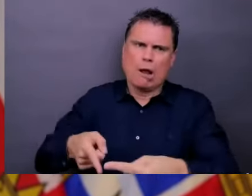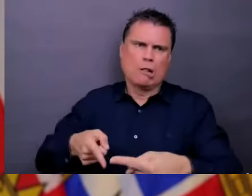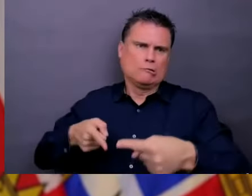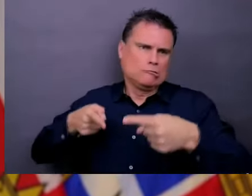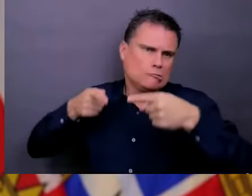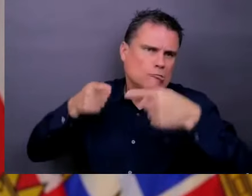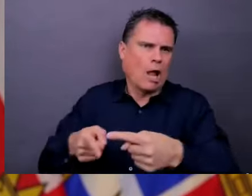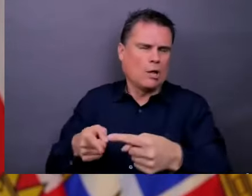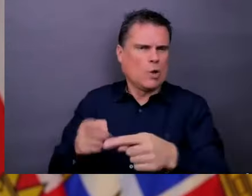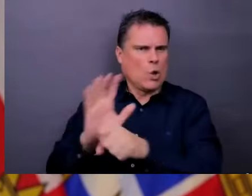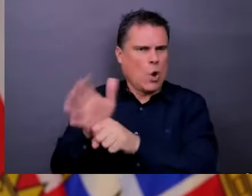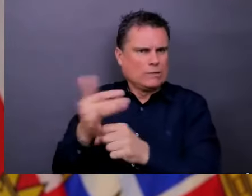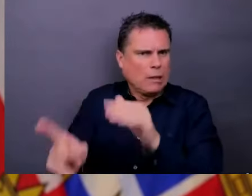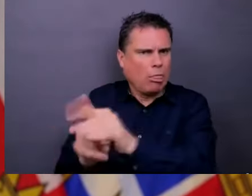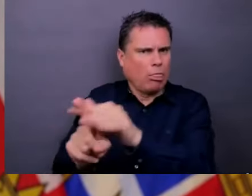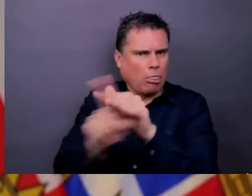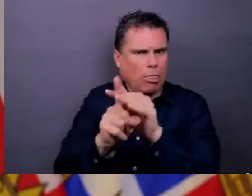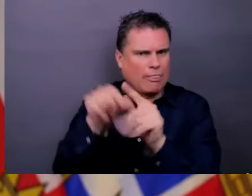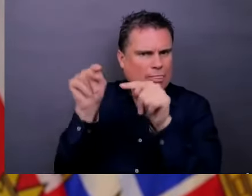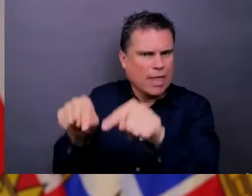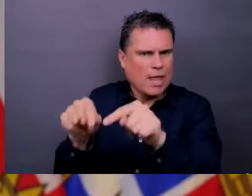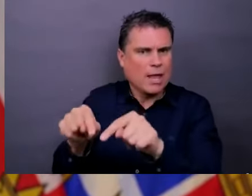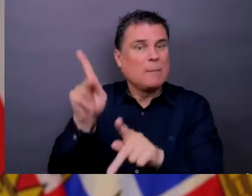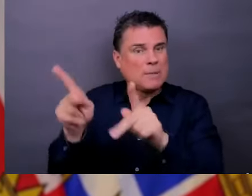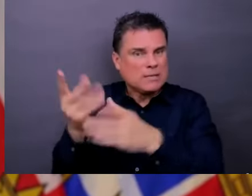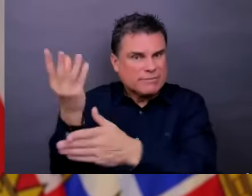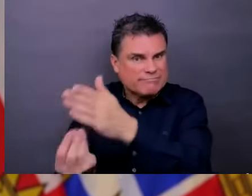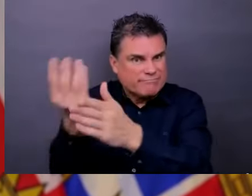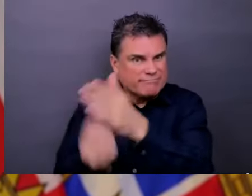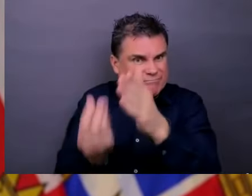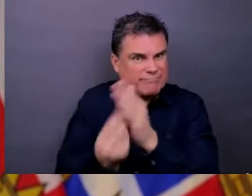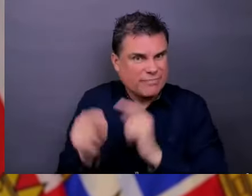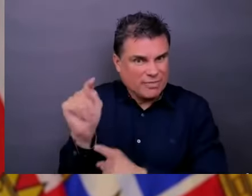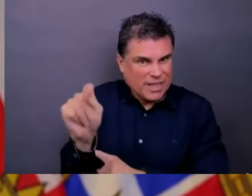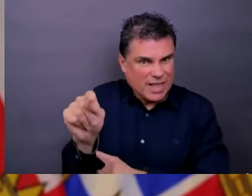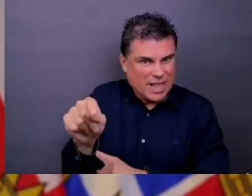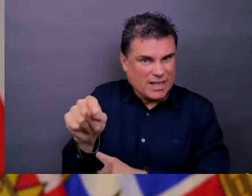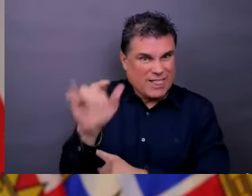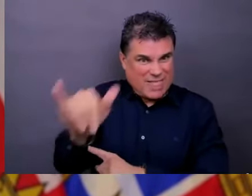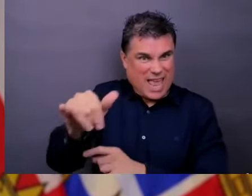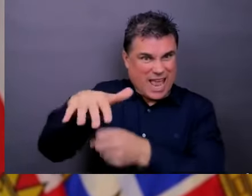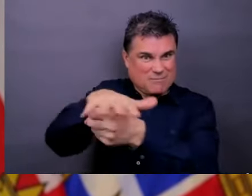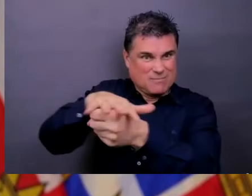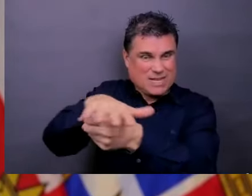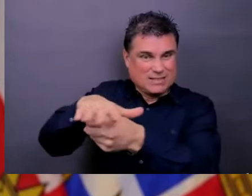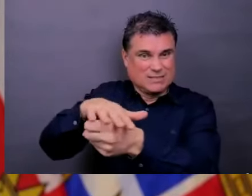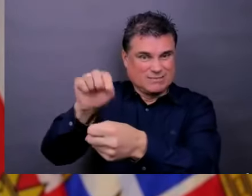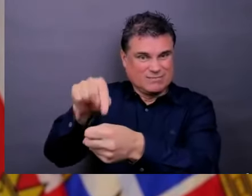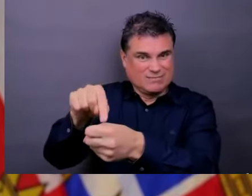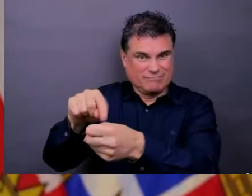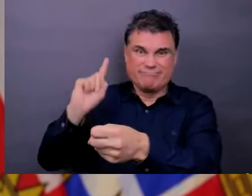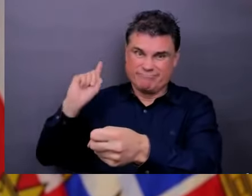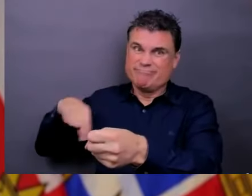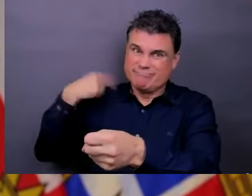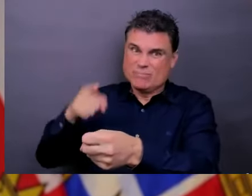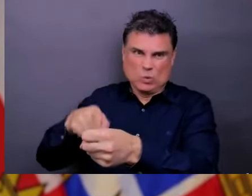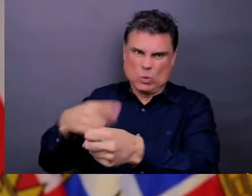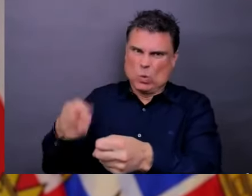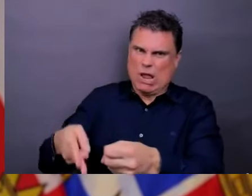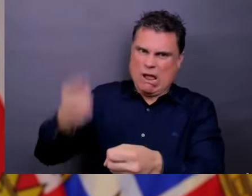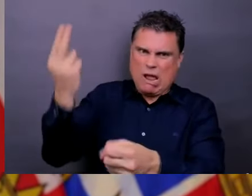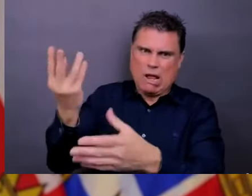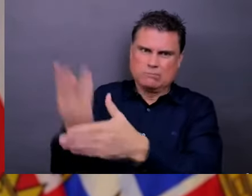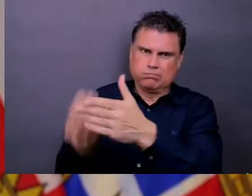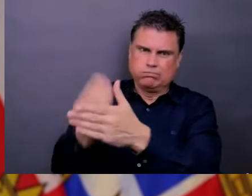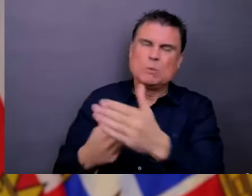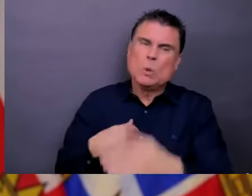from COVID-19 has been very high in George Derby, and it's been exhausting and challenging for the families, for the caregivers,